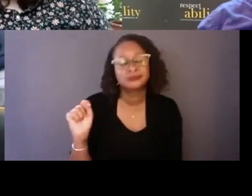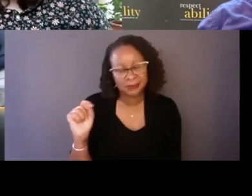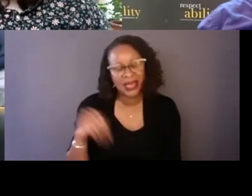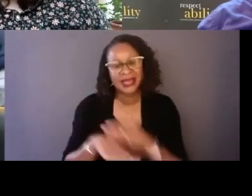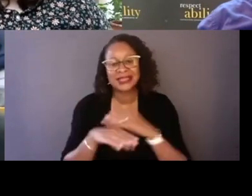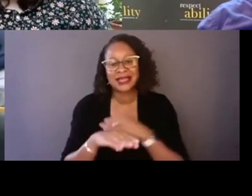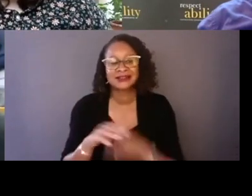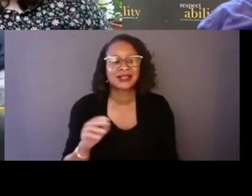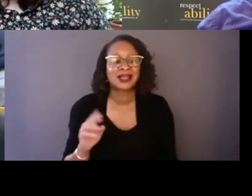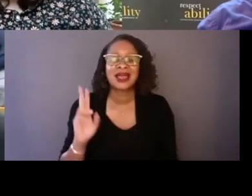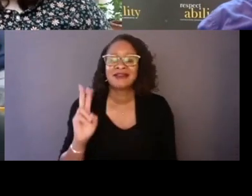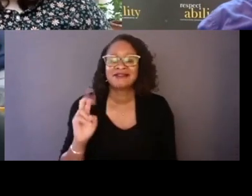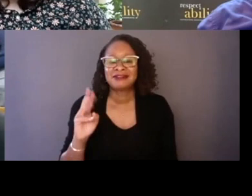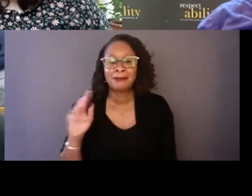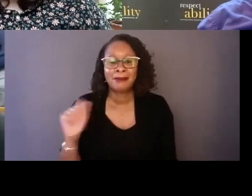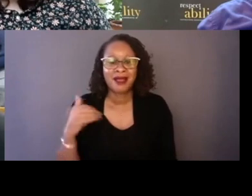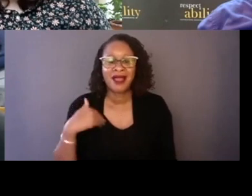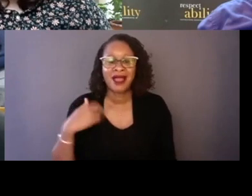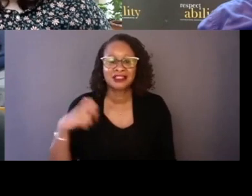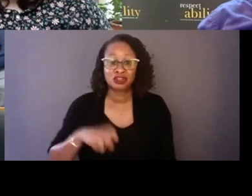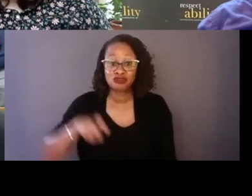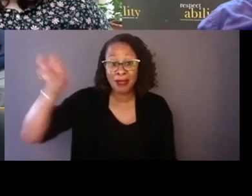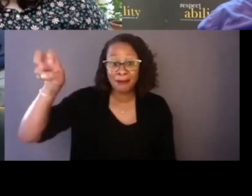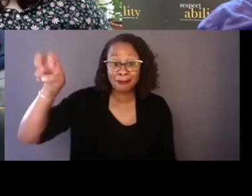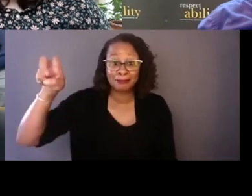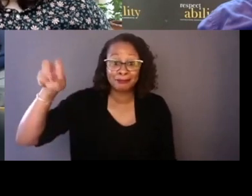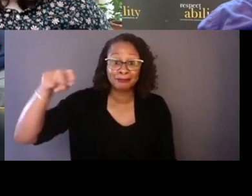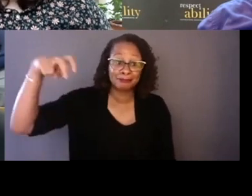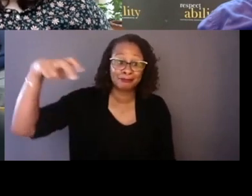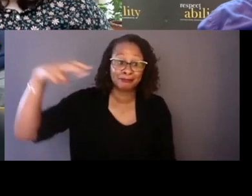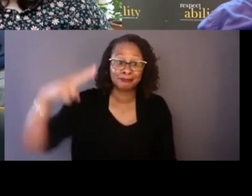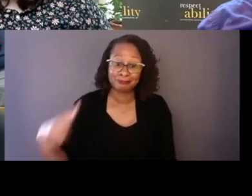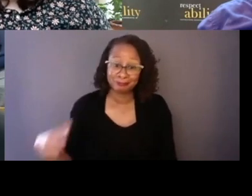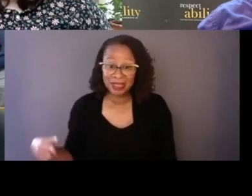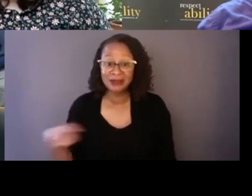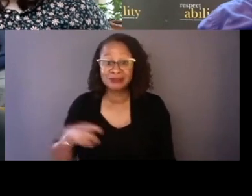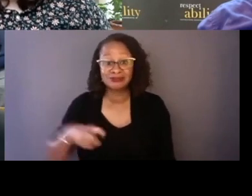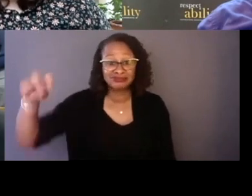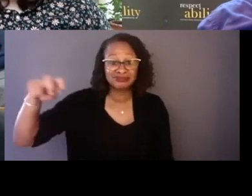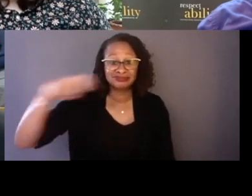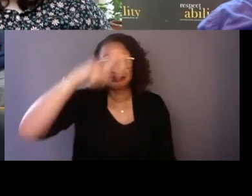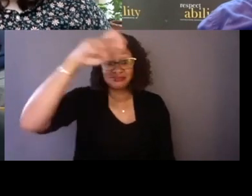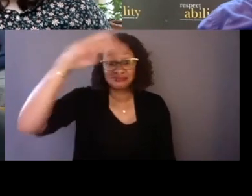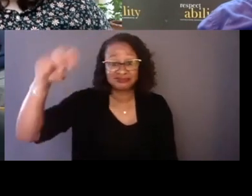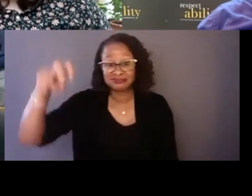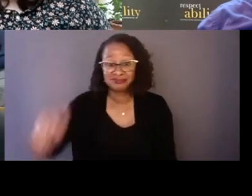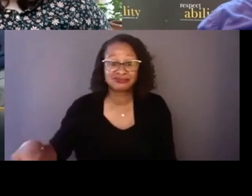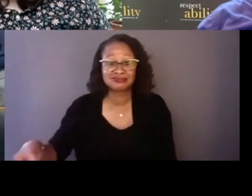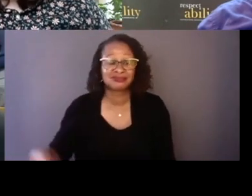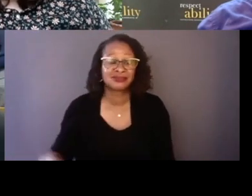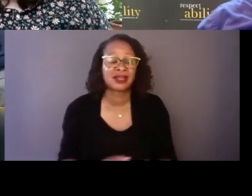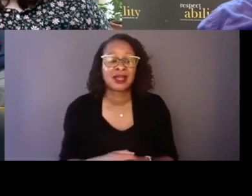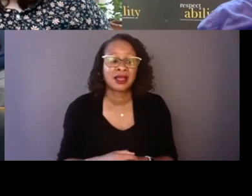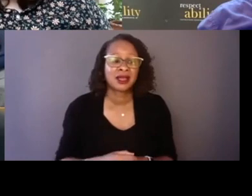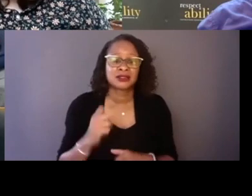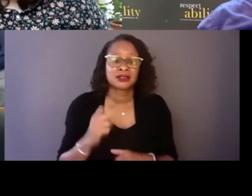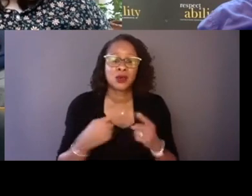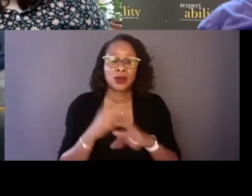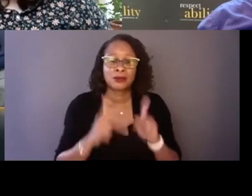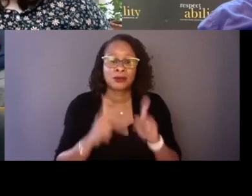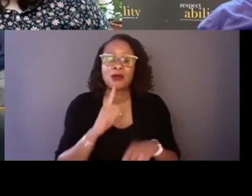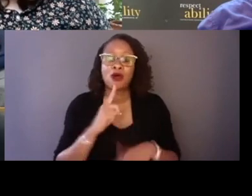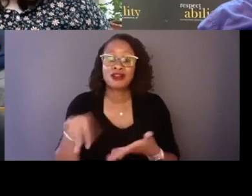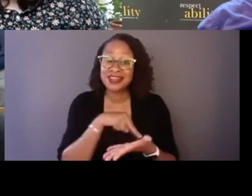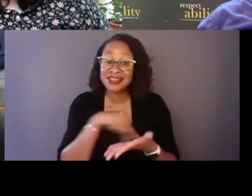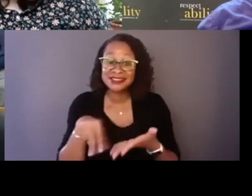bima has a ramp that you can go up one side and then the ramp continues and the other side. So when people are